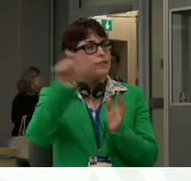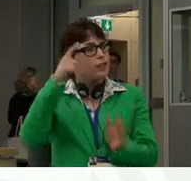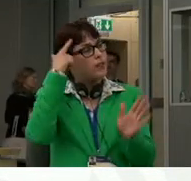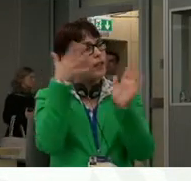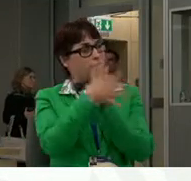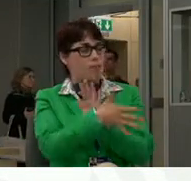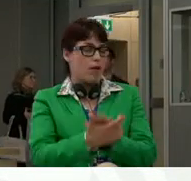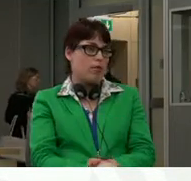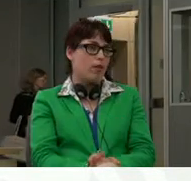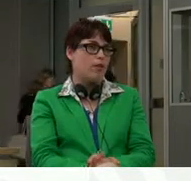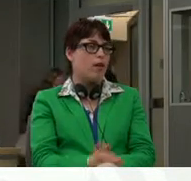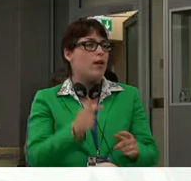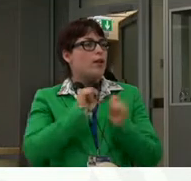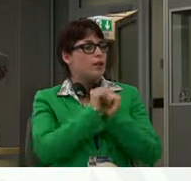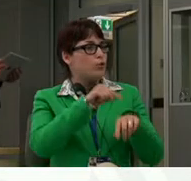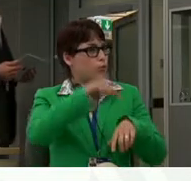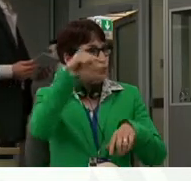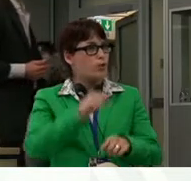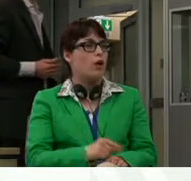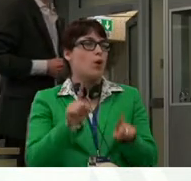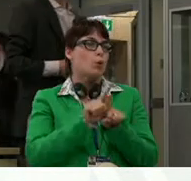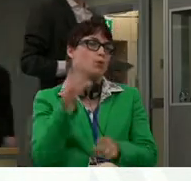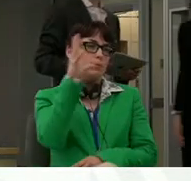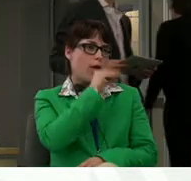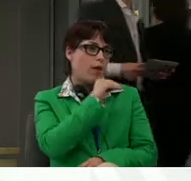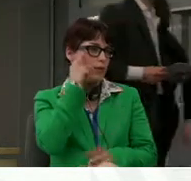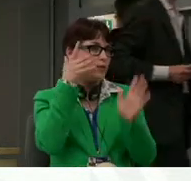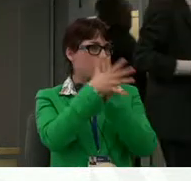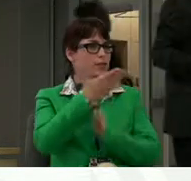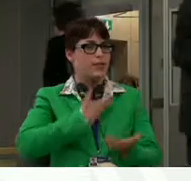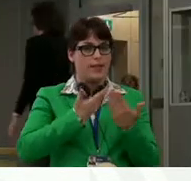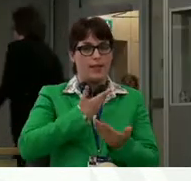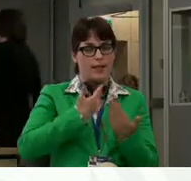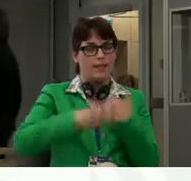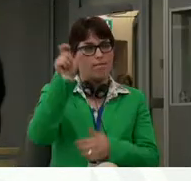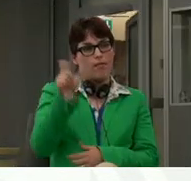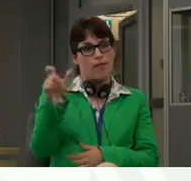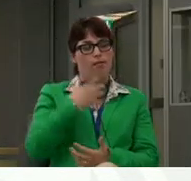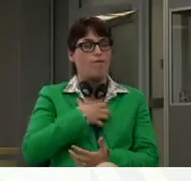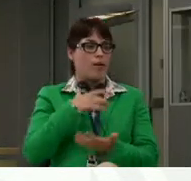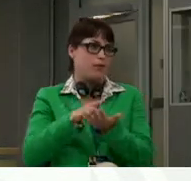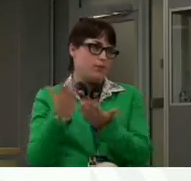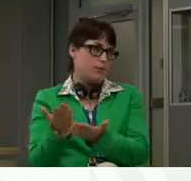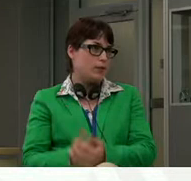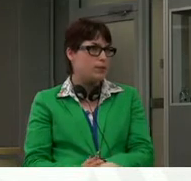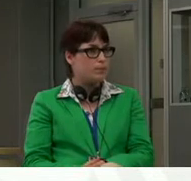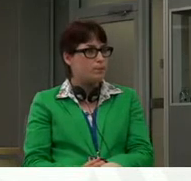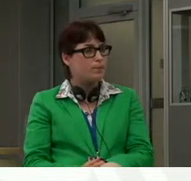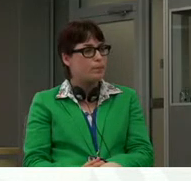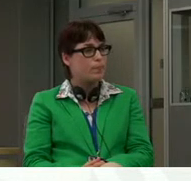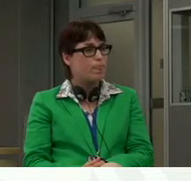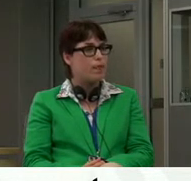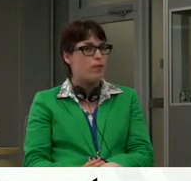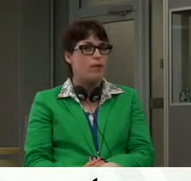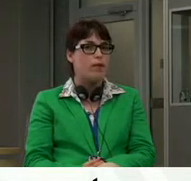often large financial resources are not required to implement the convention. But more often we need just simple